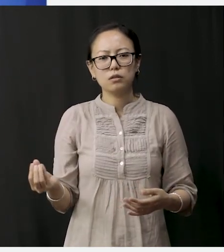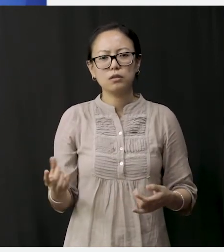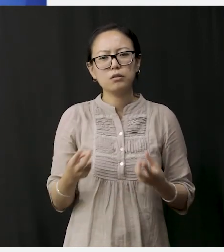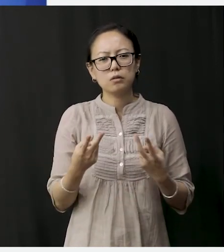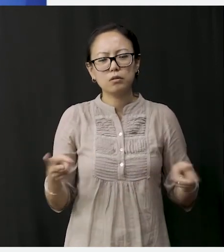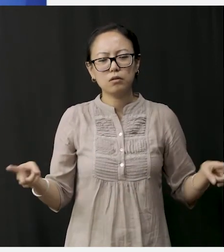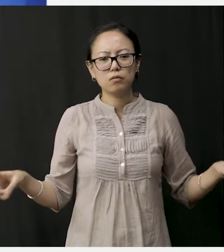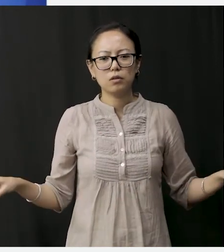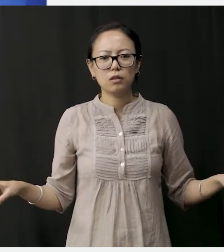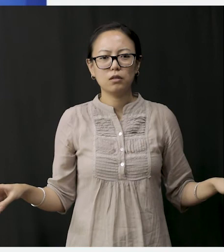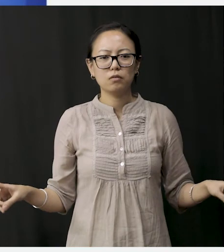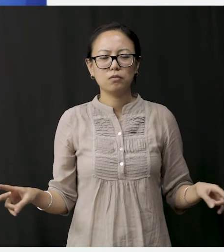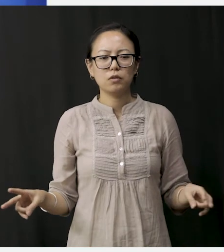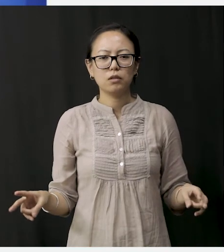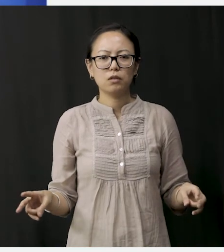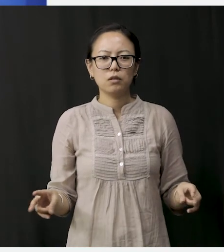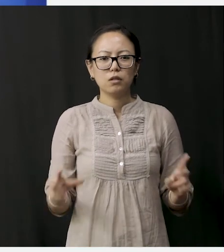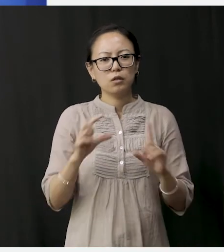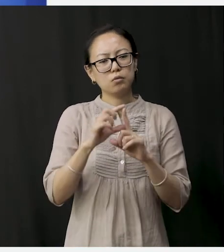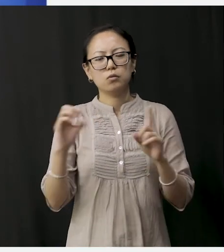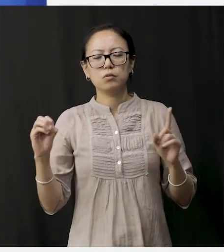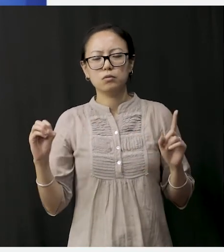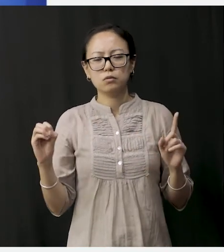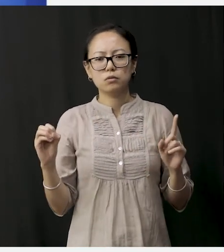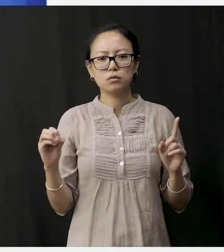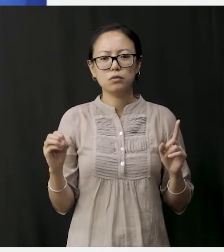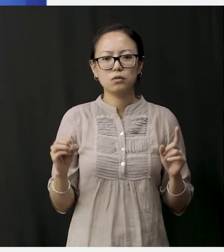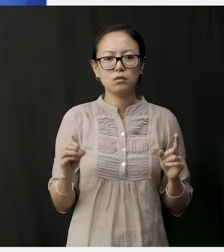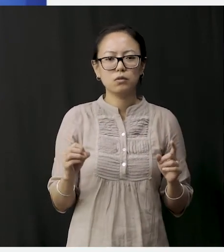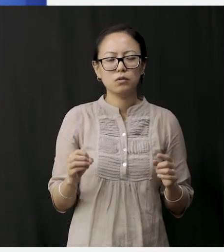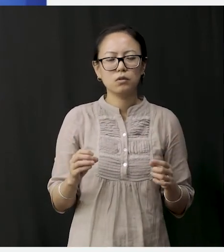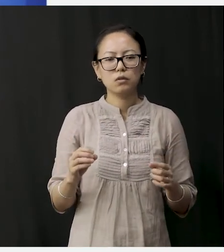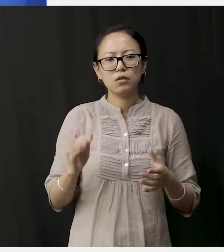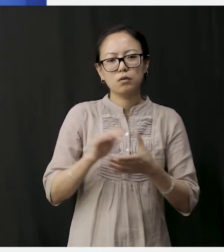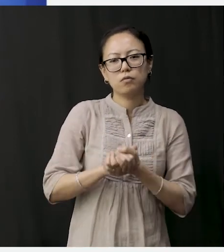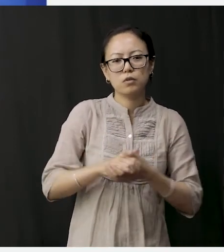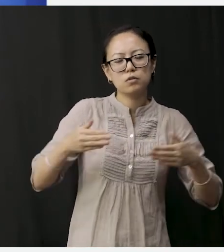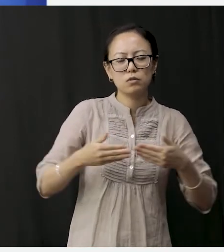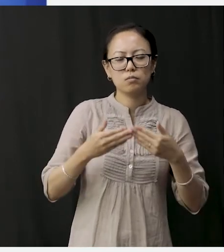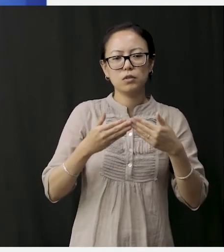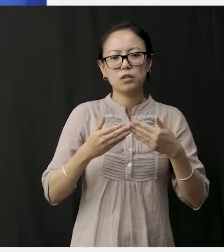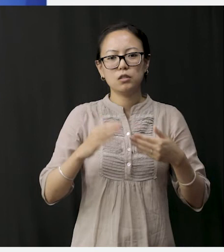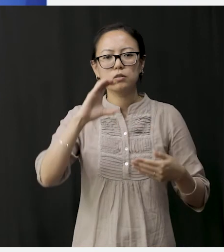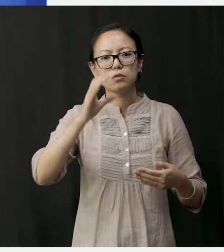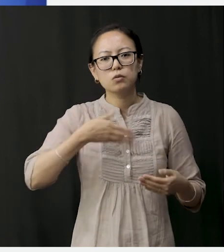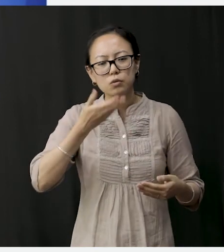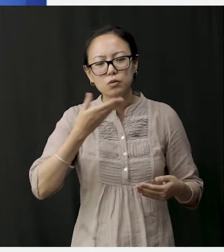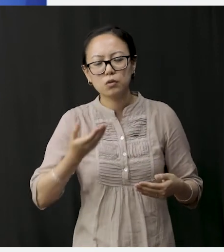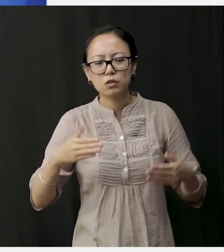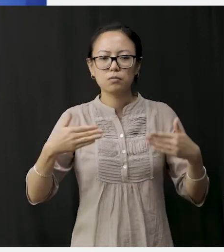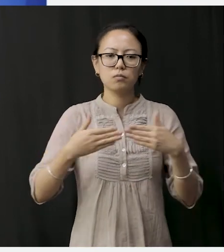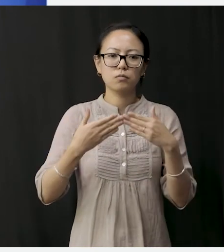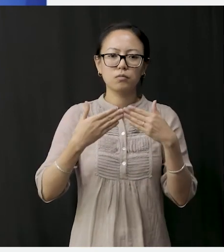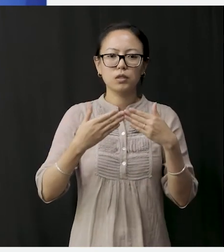He met a lot of people, not only his friends, not only the coach, not only his uncle, but he also came